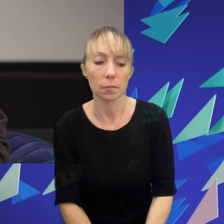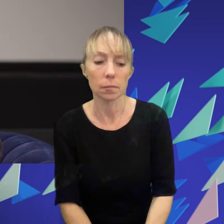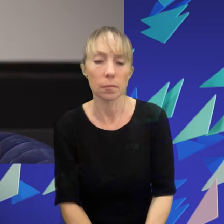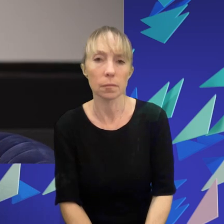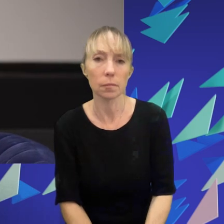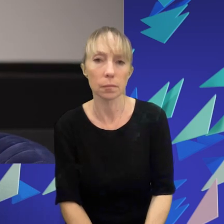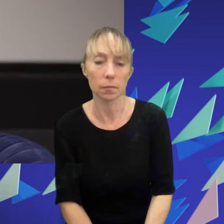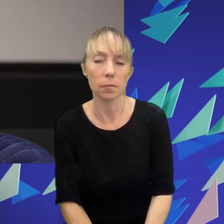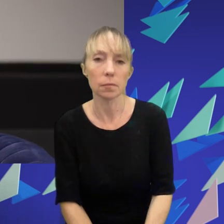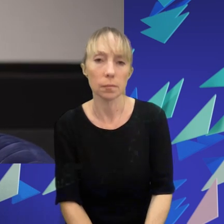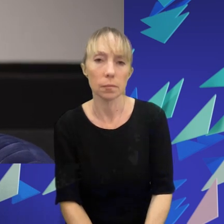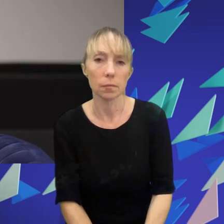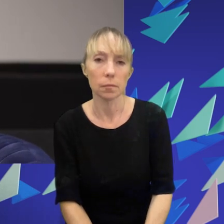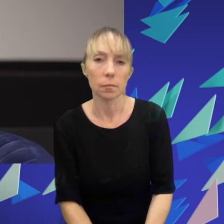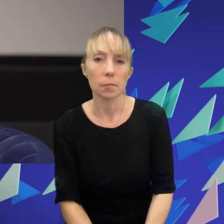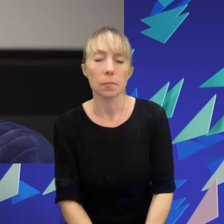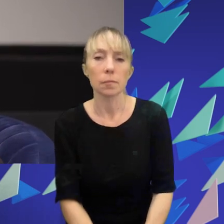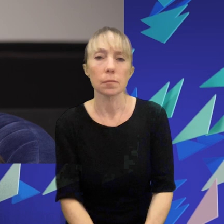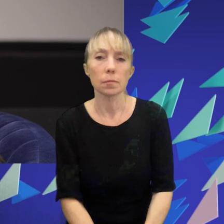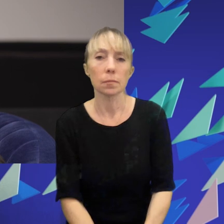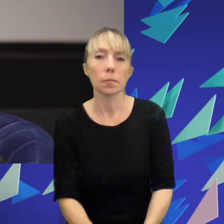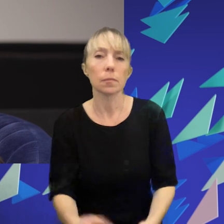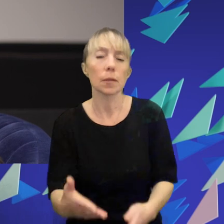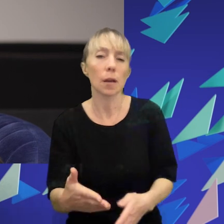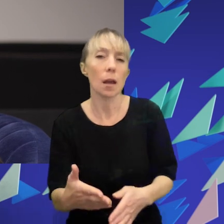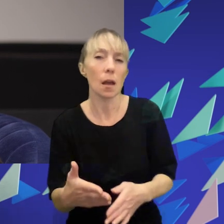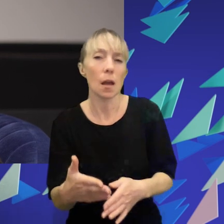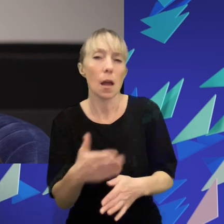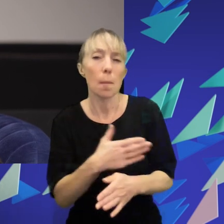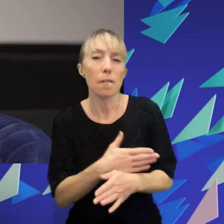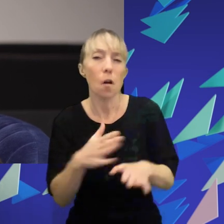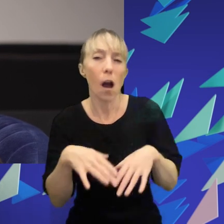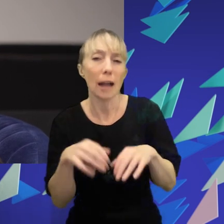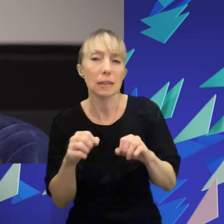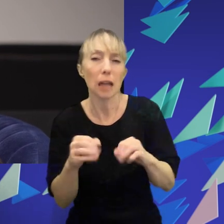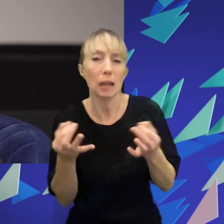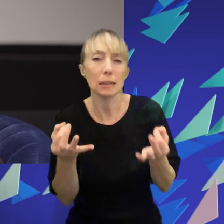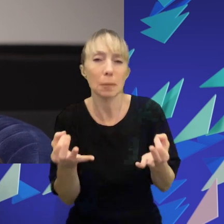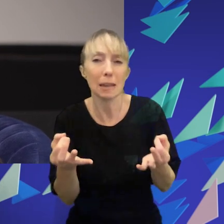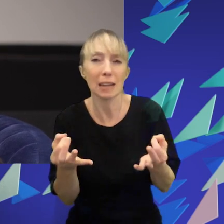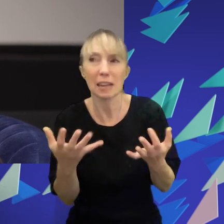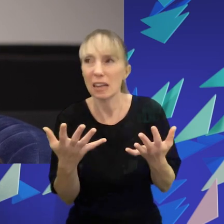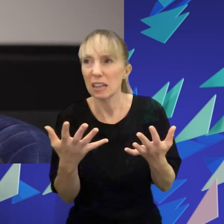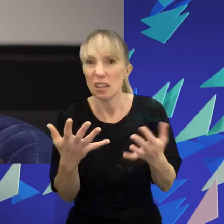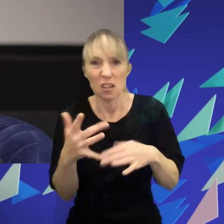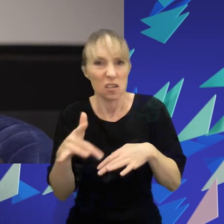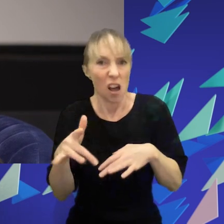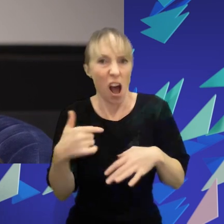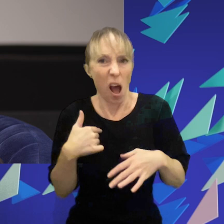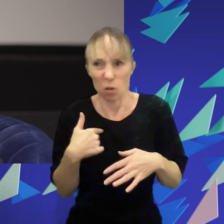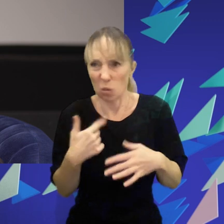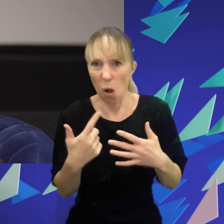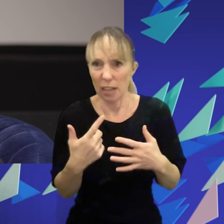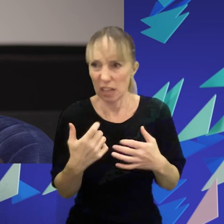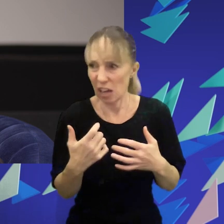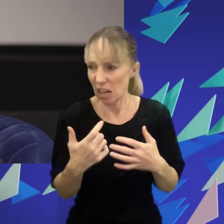Before I started meditating, I think that it was very intense, right? When you are young, and the drama was drama. And I